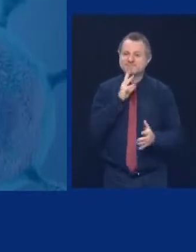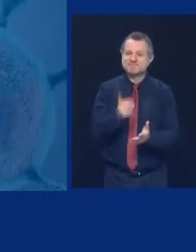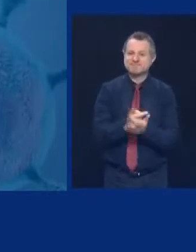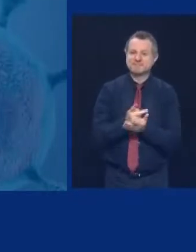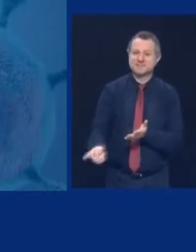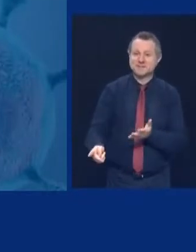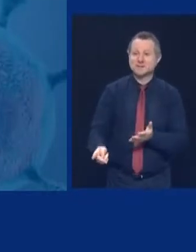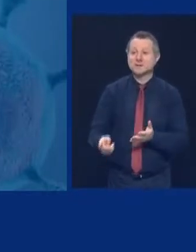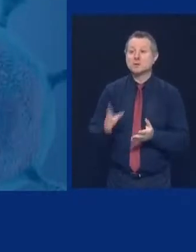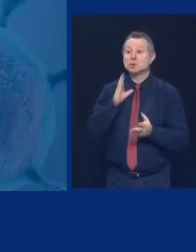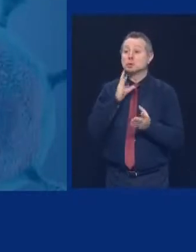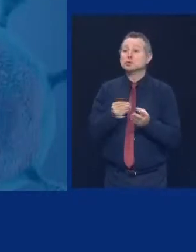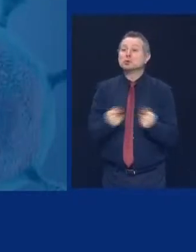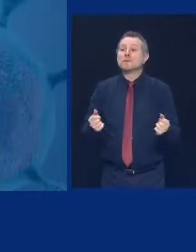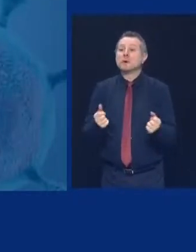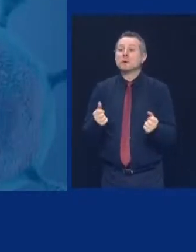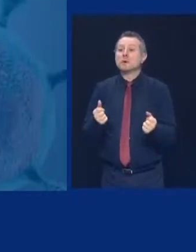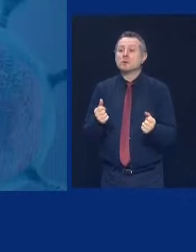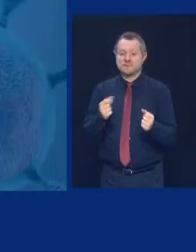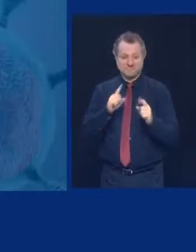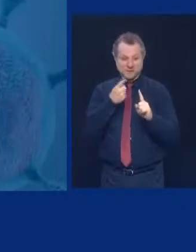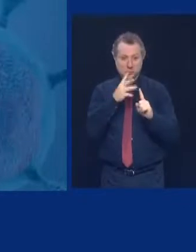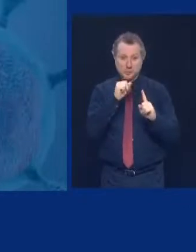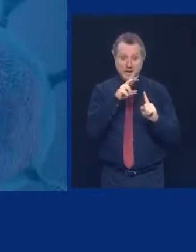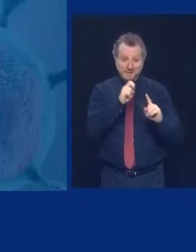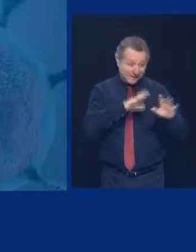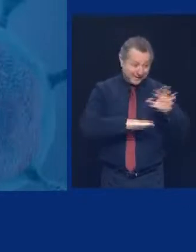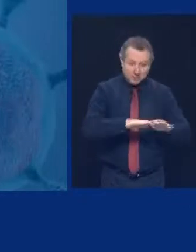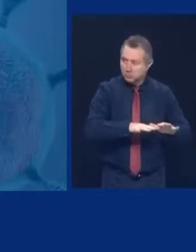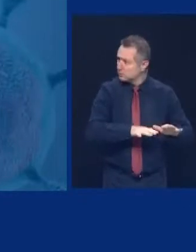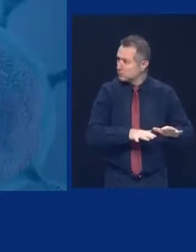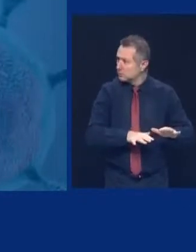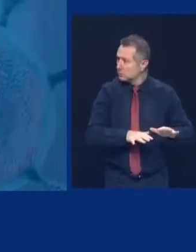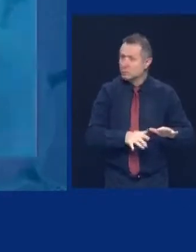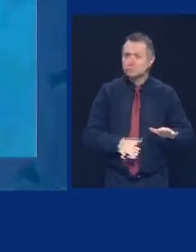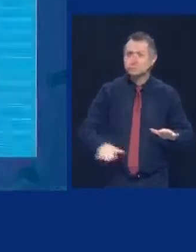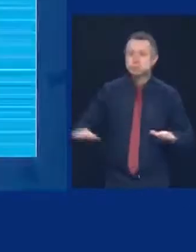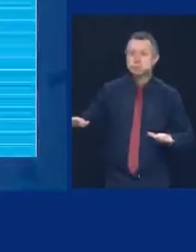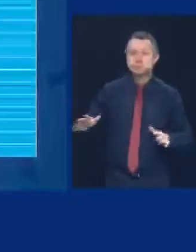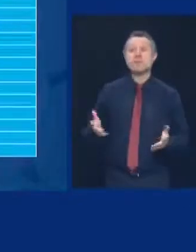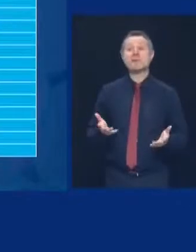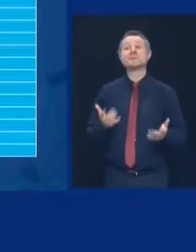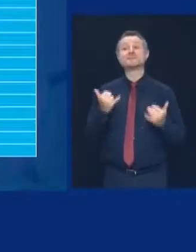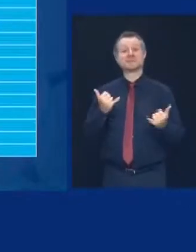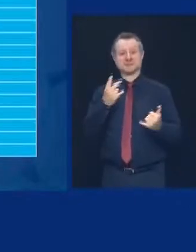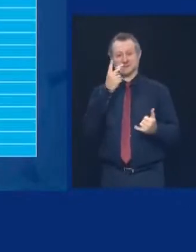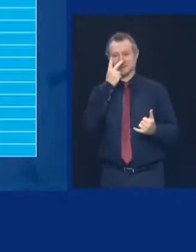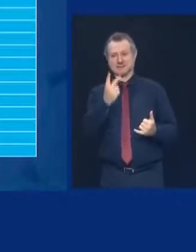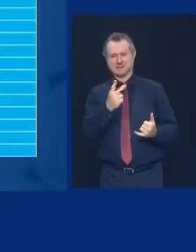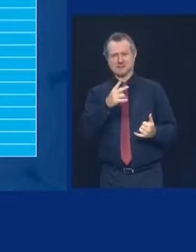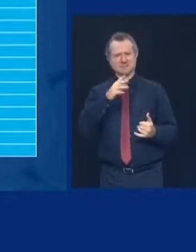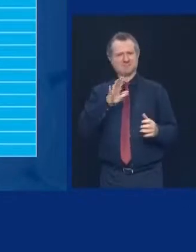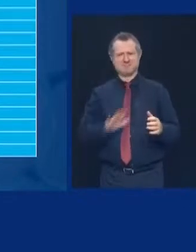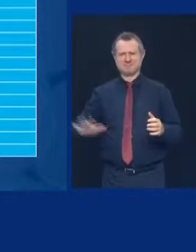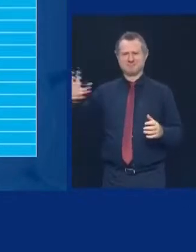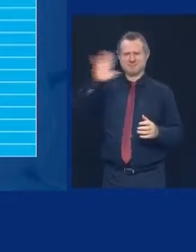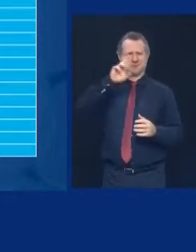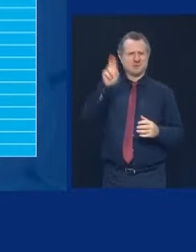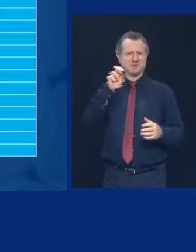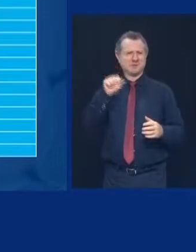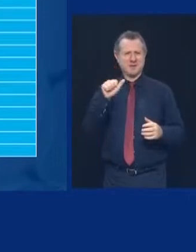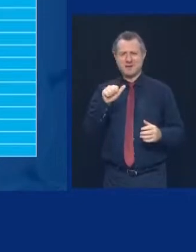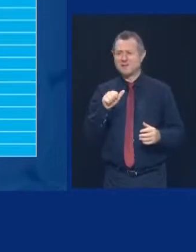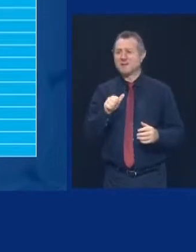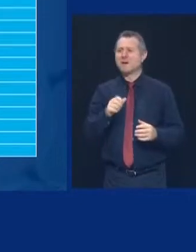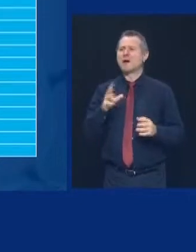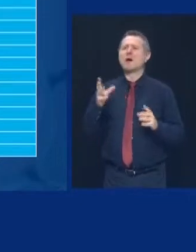And you see it all across the country, and you see it selectively all across the globe. This is